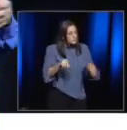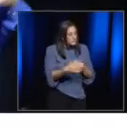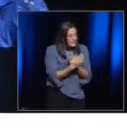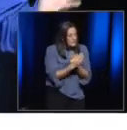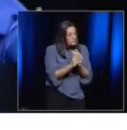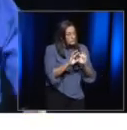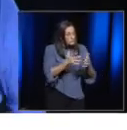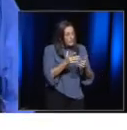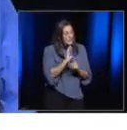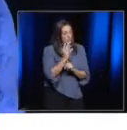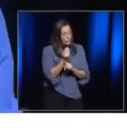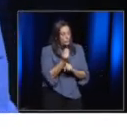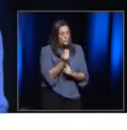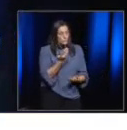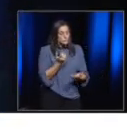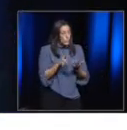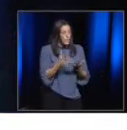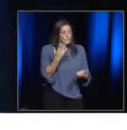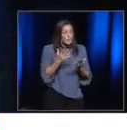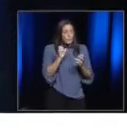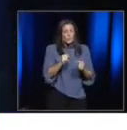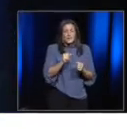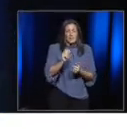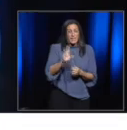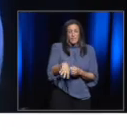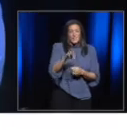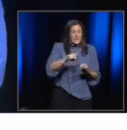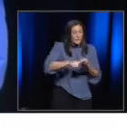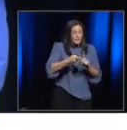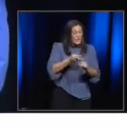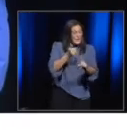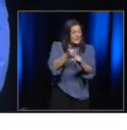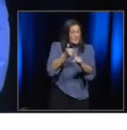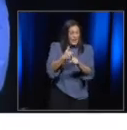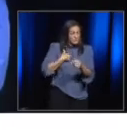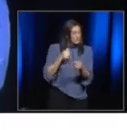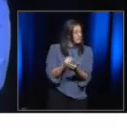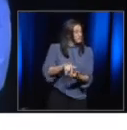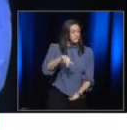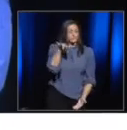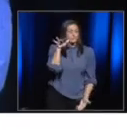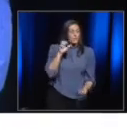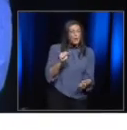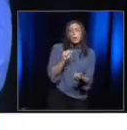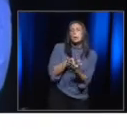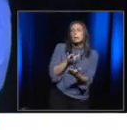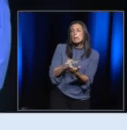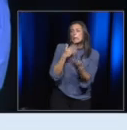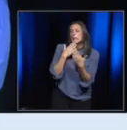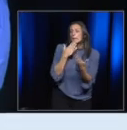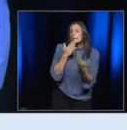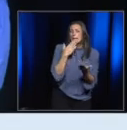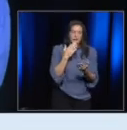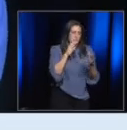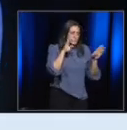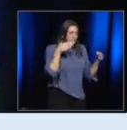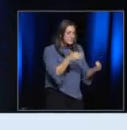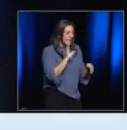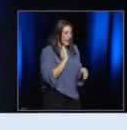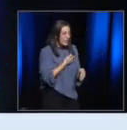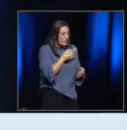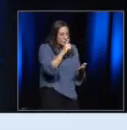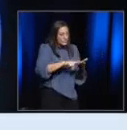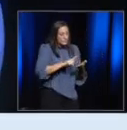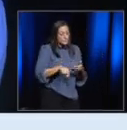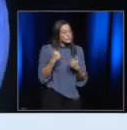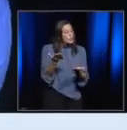maybe just a friendly billionaire or two, I don't know. But need to do that. So buy my